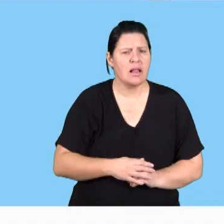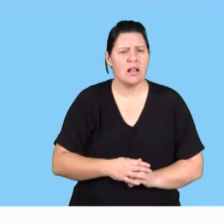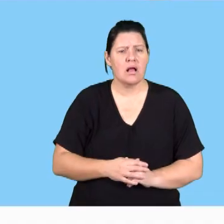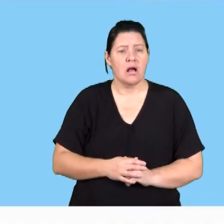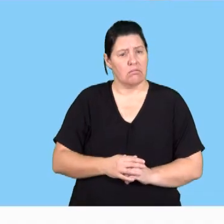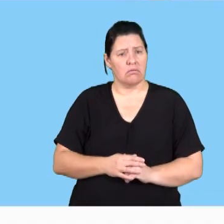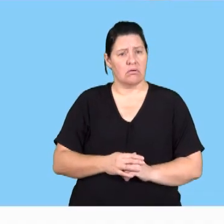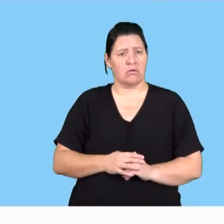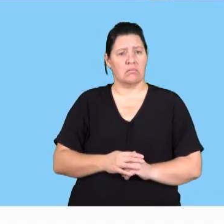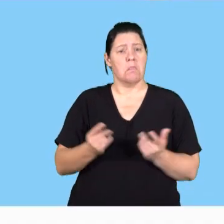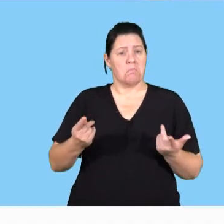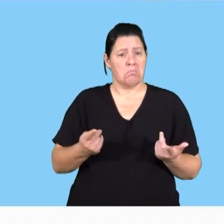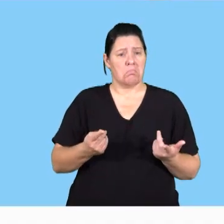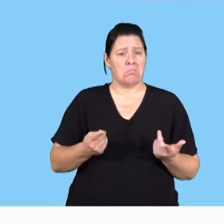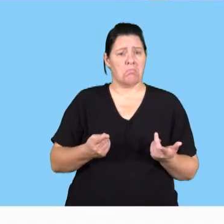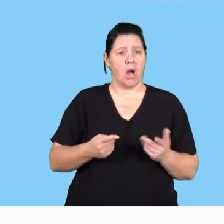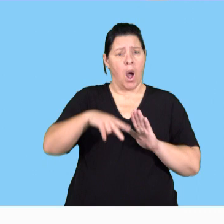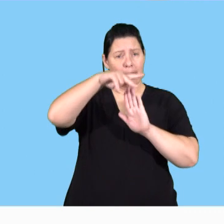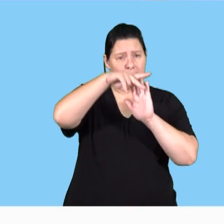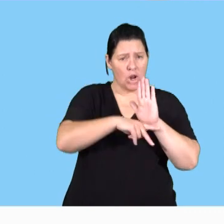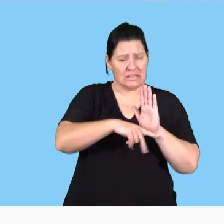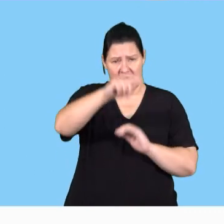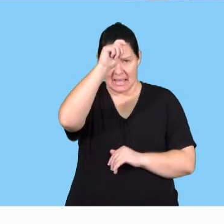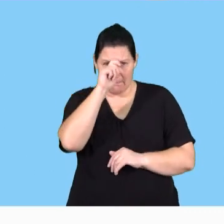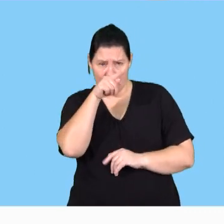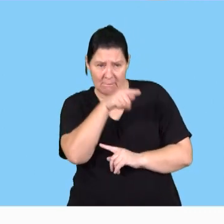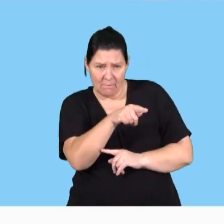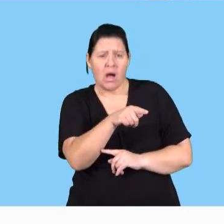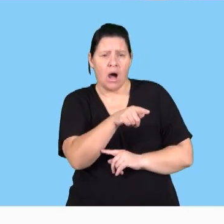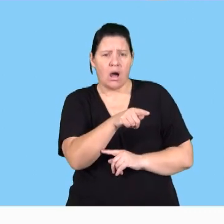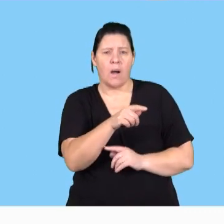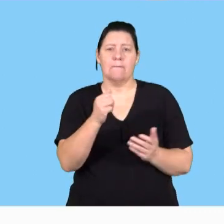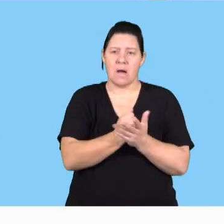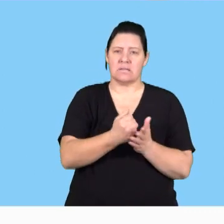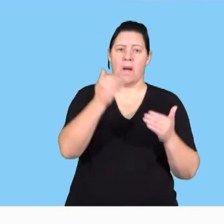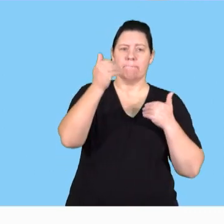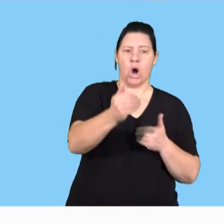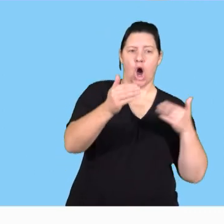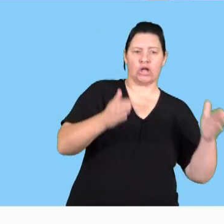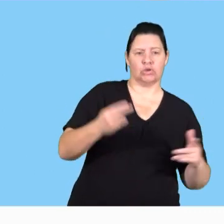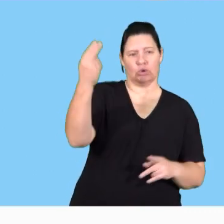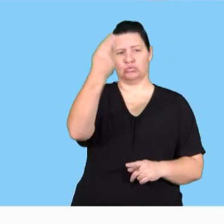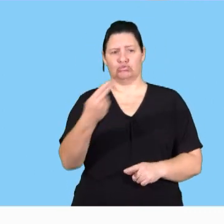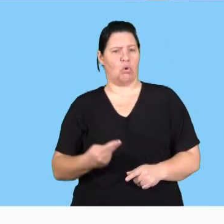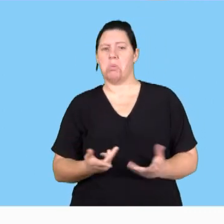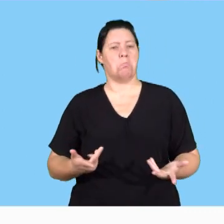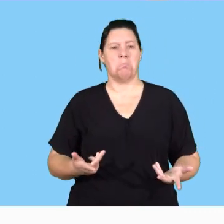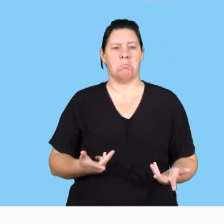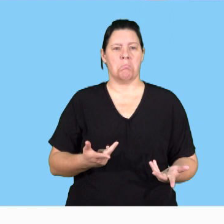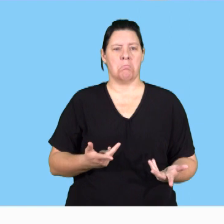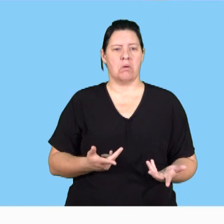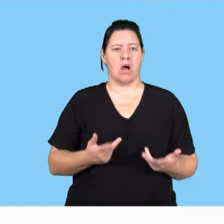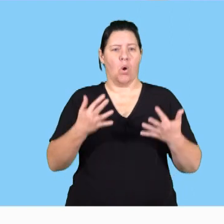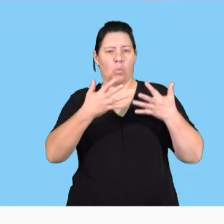that according to the CAPS policy, you are not expected to draw a box and whisker plot, but you are